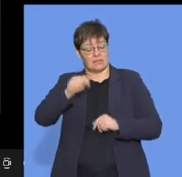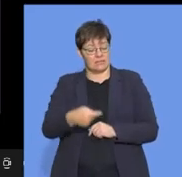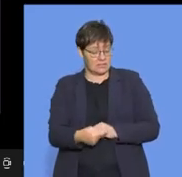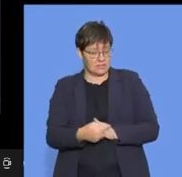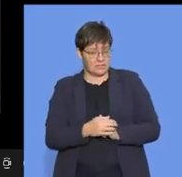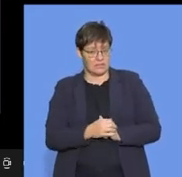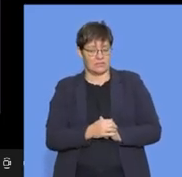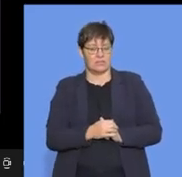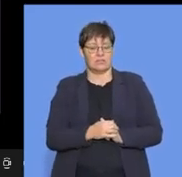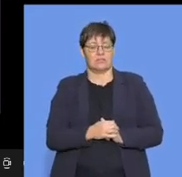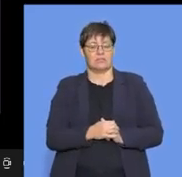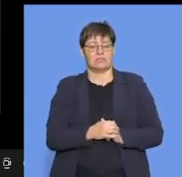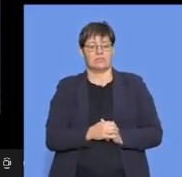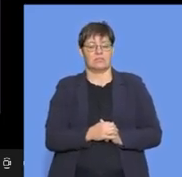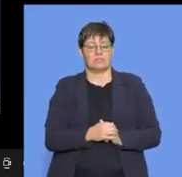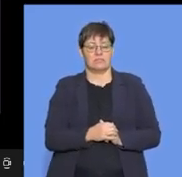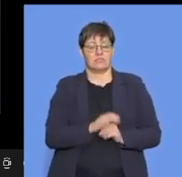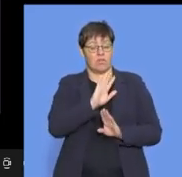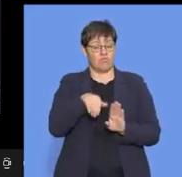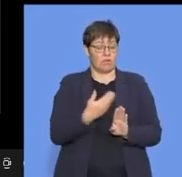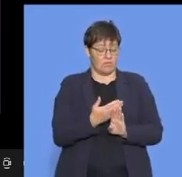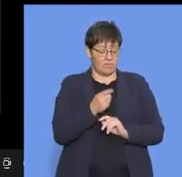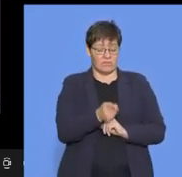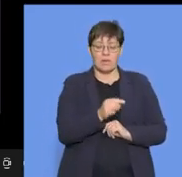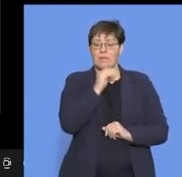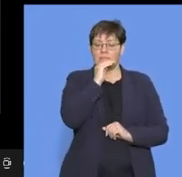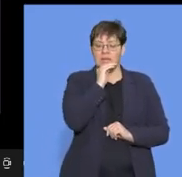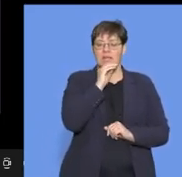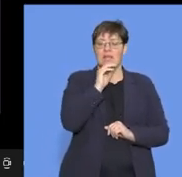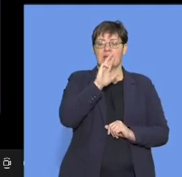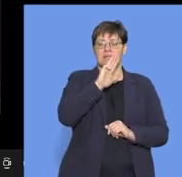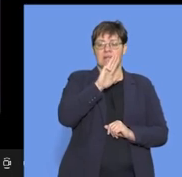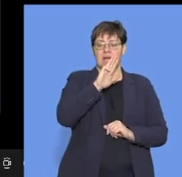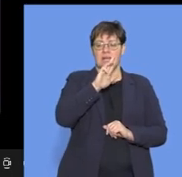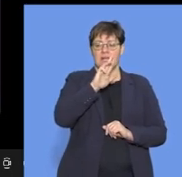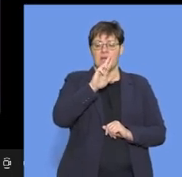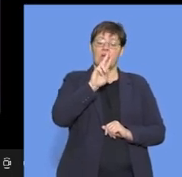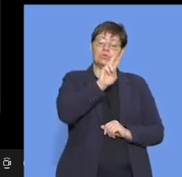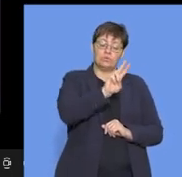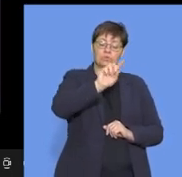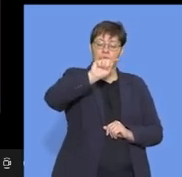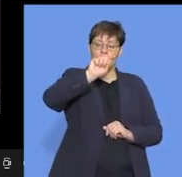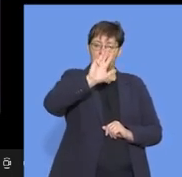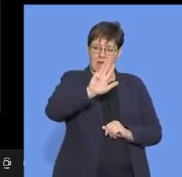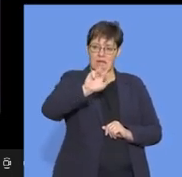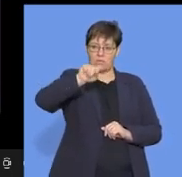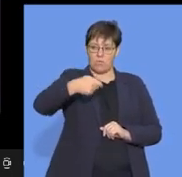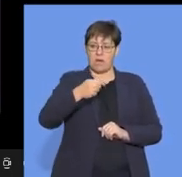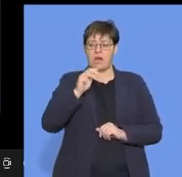29,9086. Again, remember we are rounding off to 2 decimal places, so 908 will